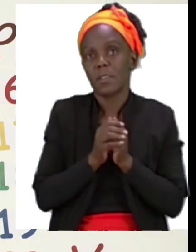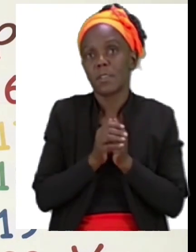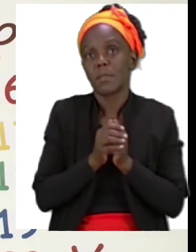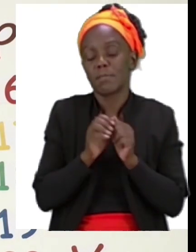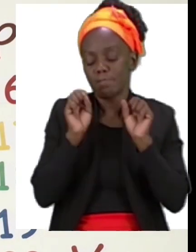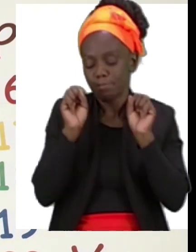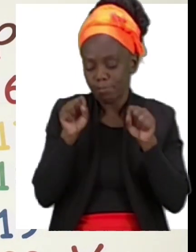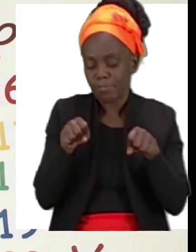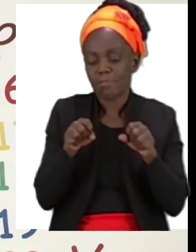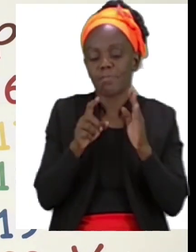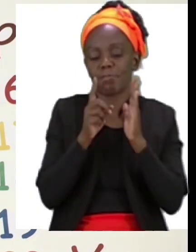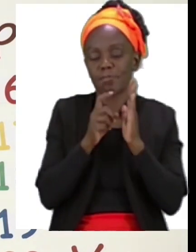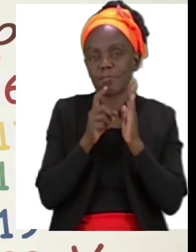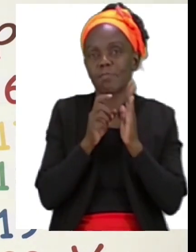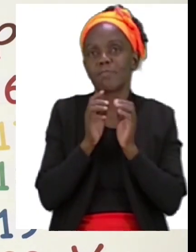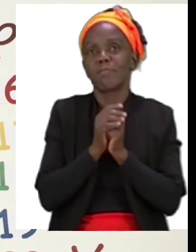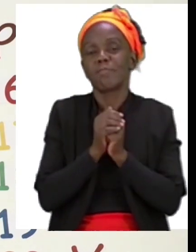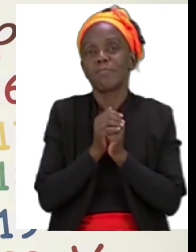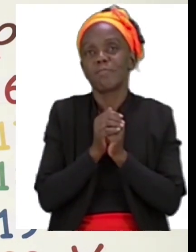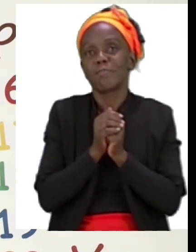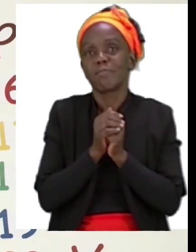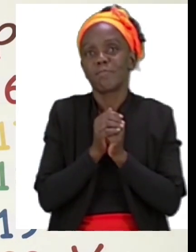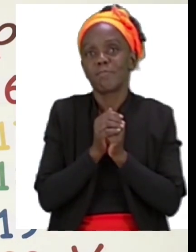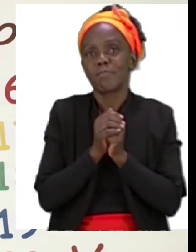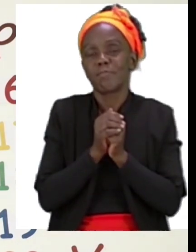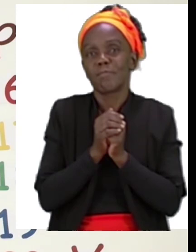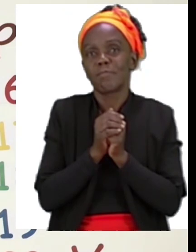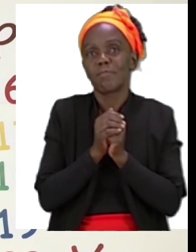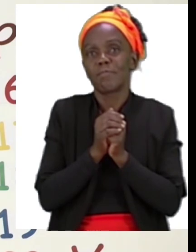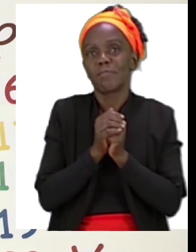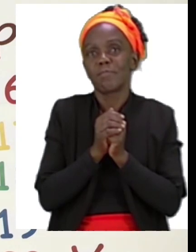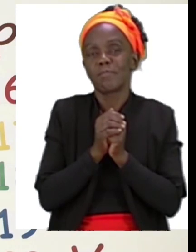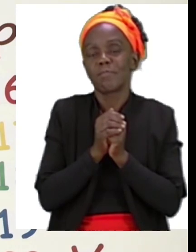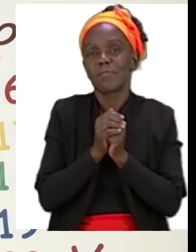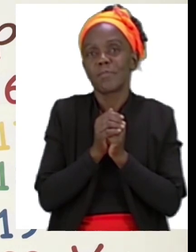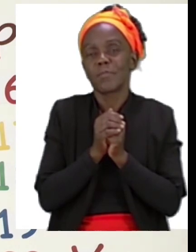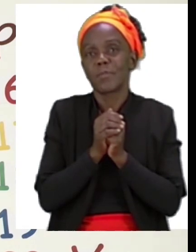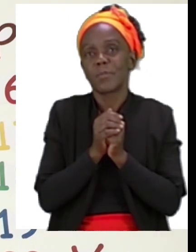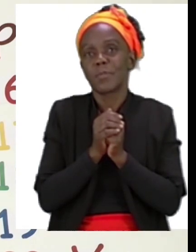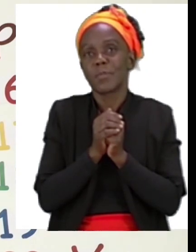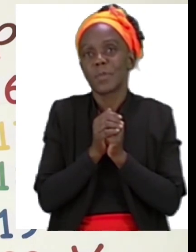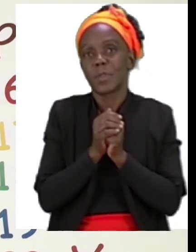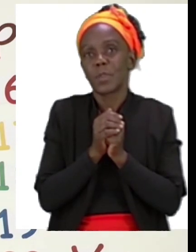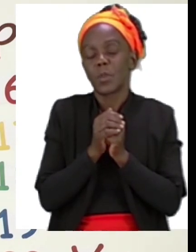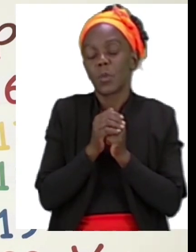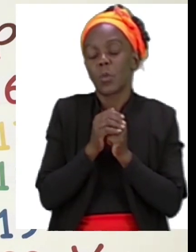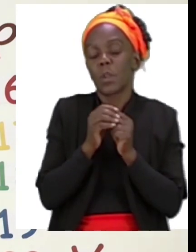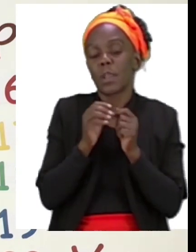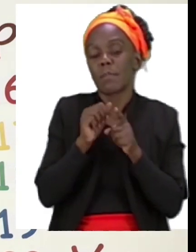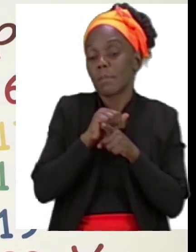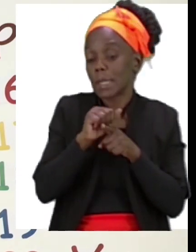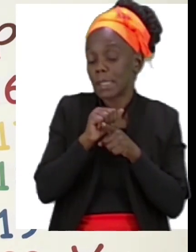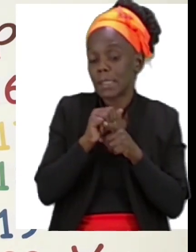sanitize. Now remember, there are all sorts of ways we can stay safe from coronavirus. We can practice good social